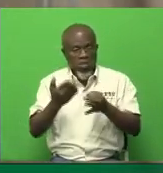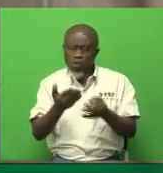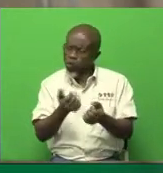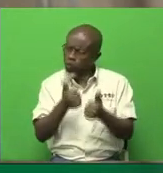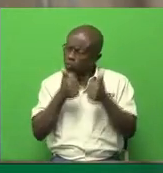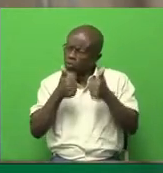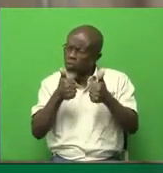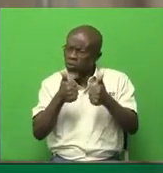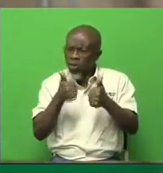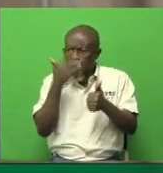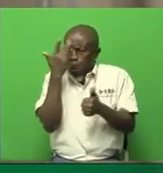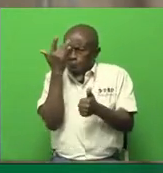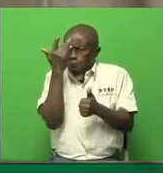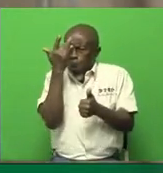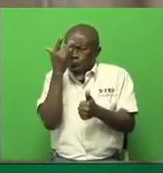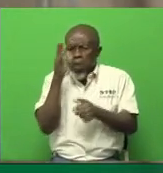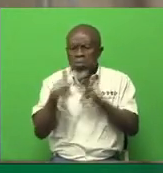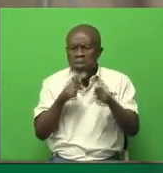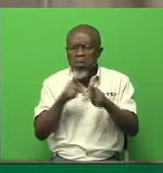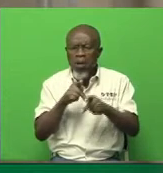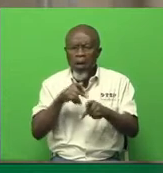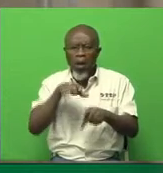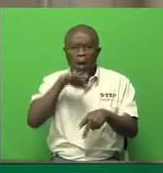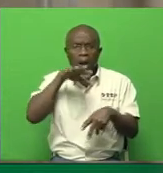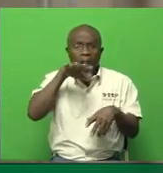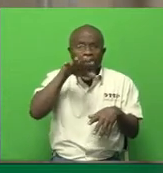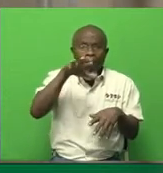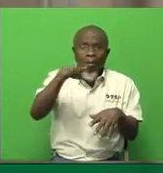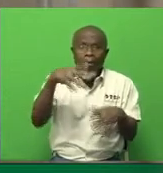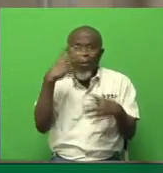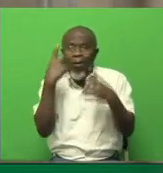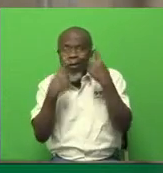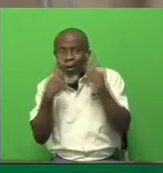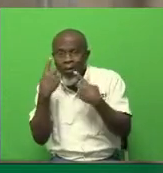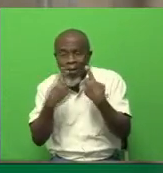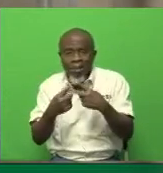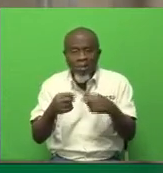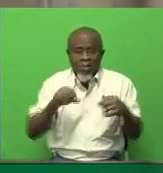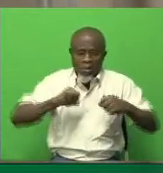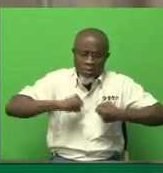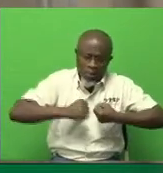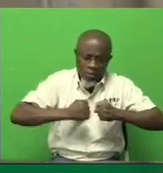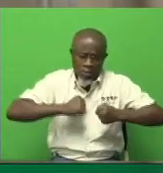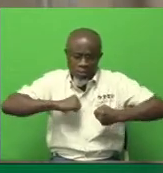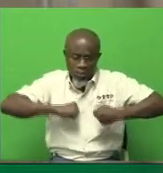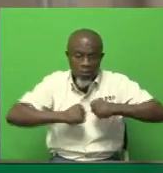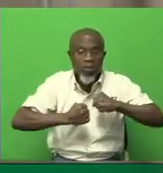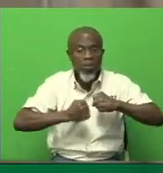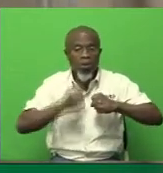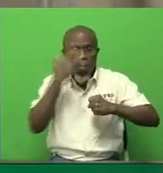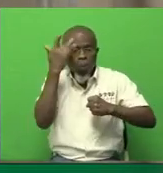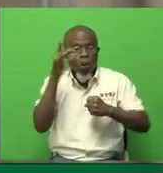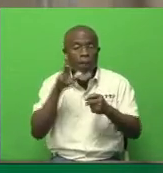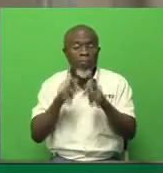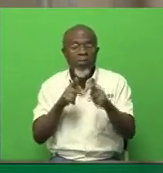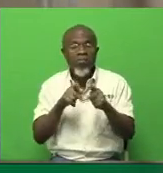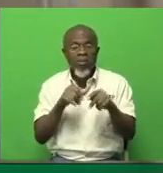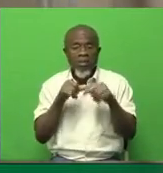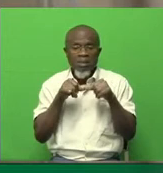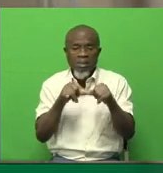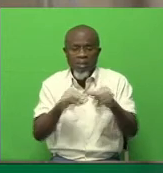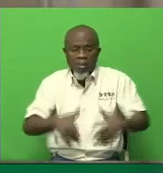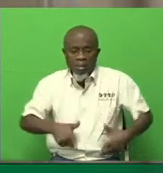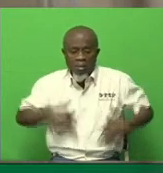why are people bowling why are people suffering why are people still living in abject